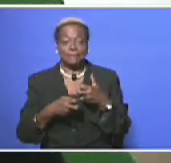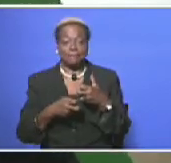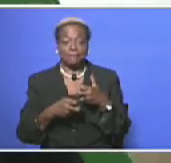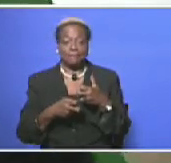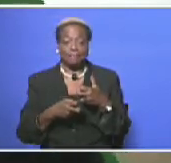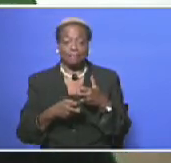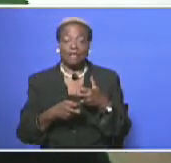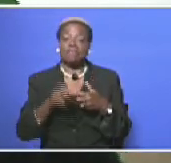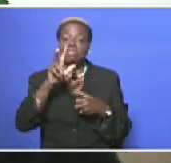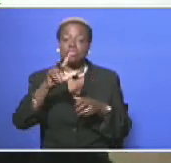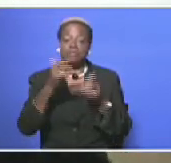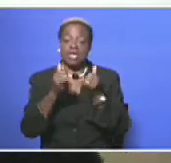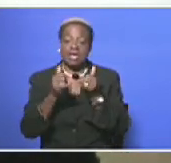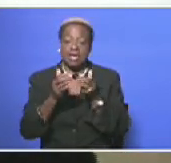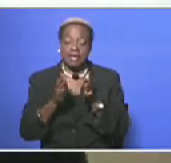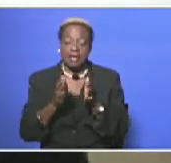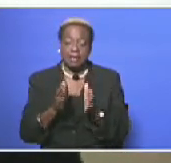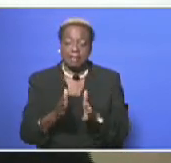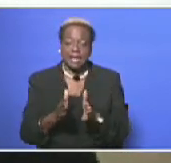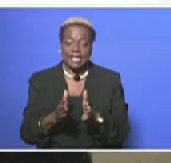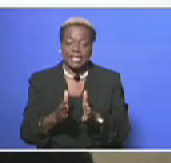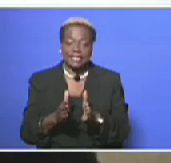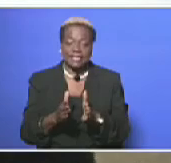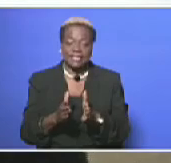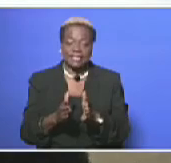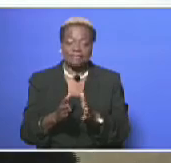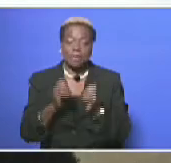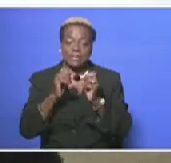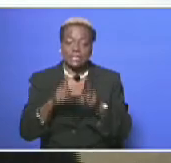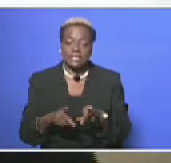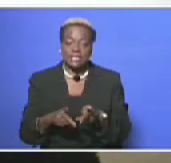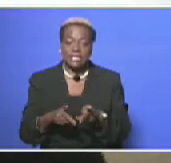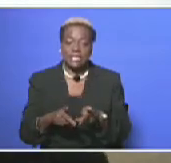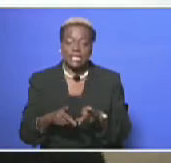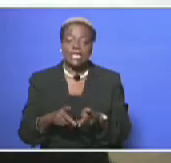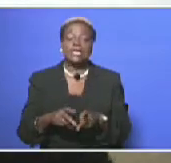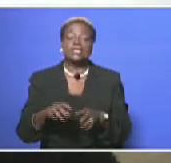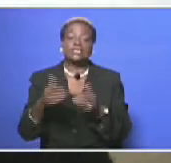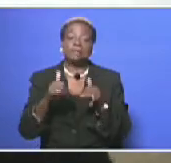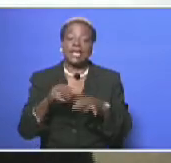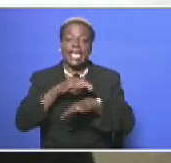got 3 players that will have legitimate opportunities to play in the National Football League as draft